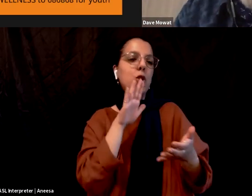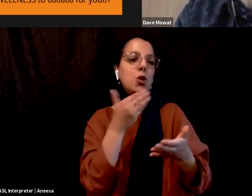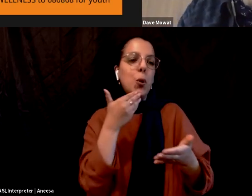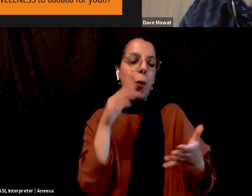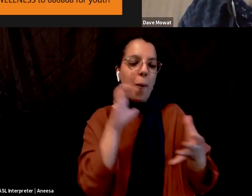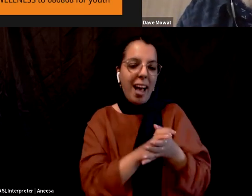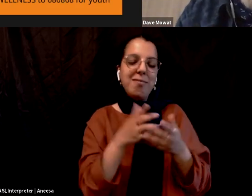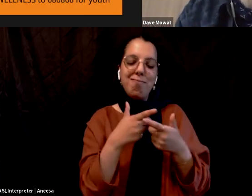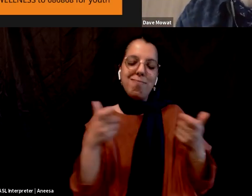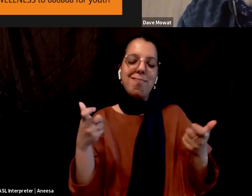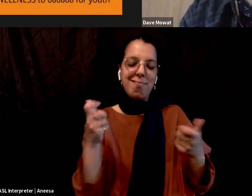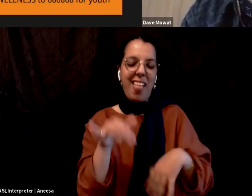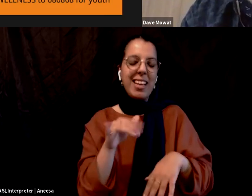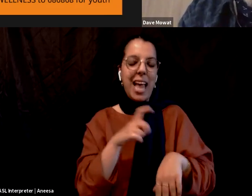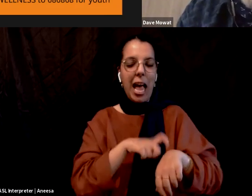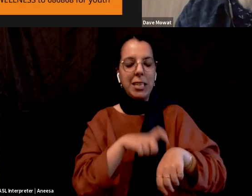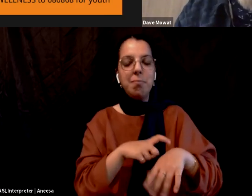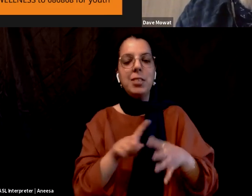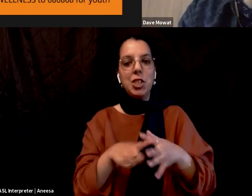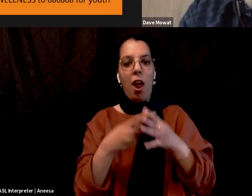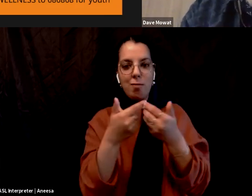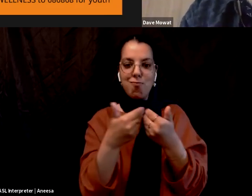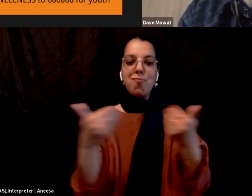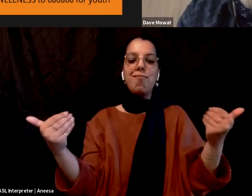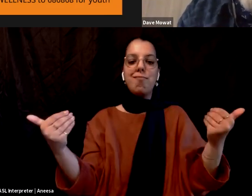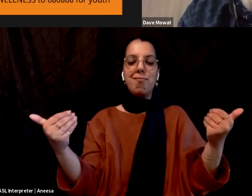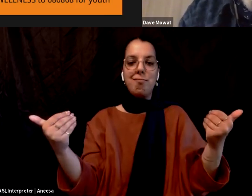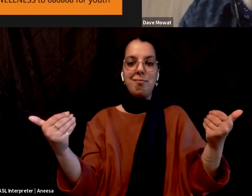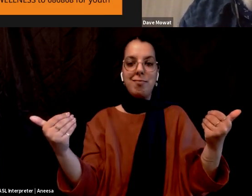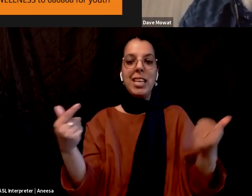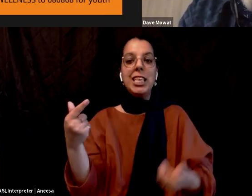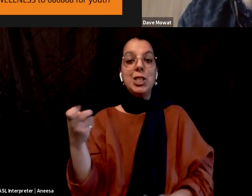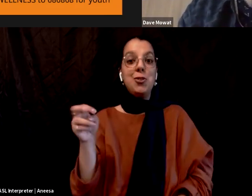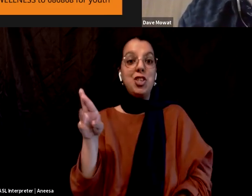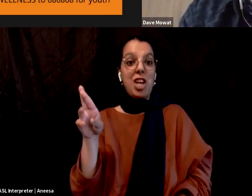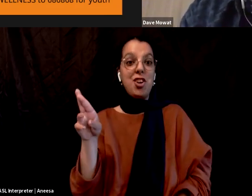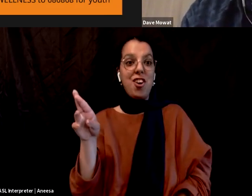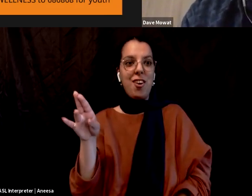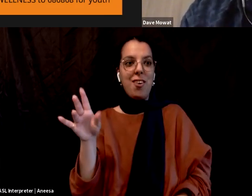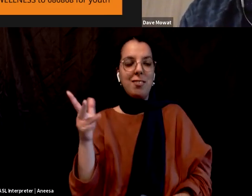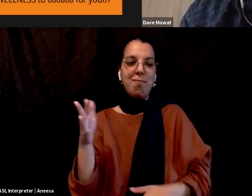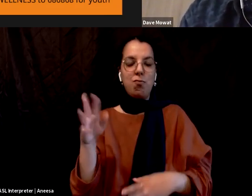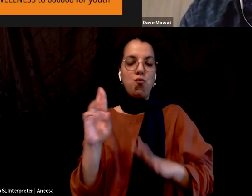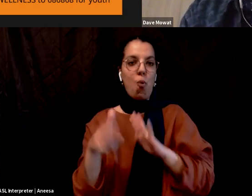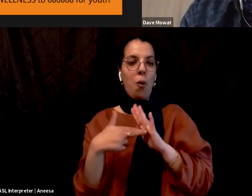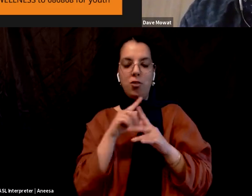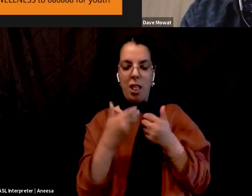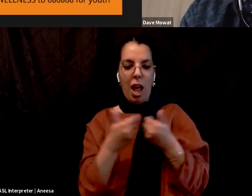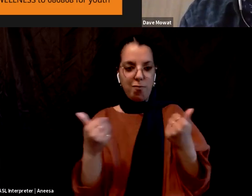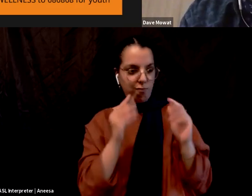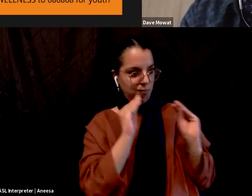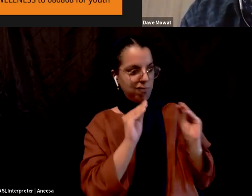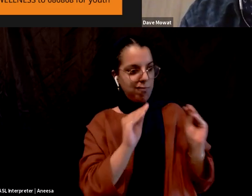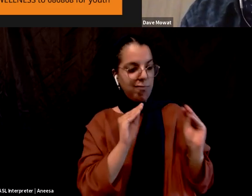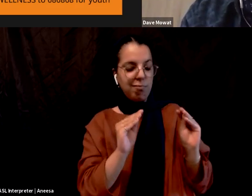And so out of that period, we see this assimilationist agenda take hold. And so from Grape Island,